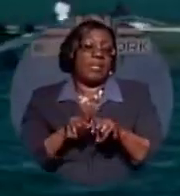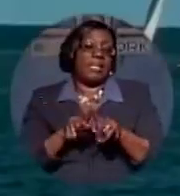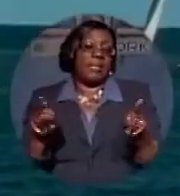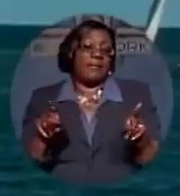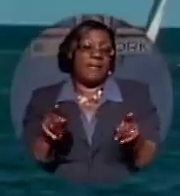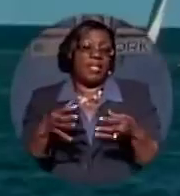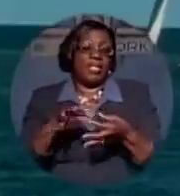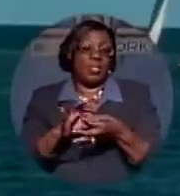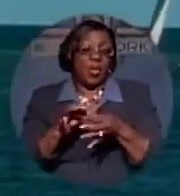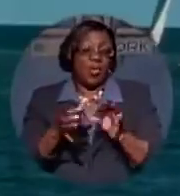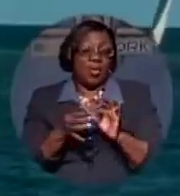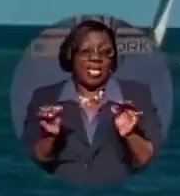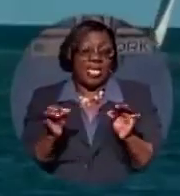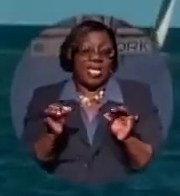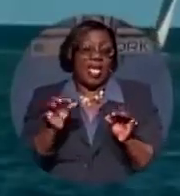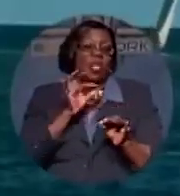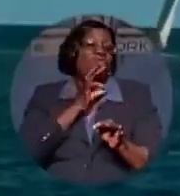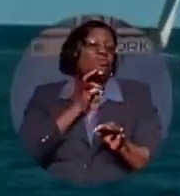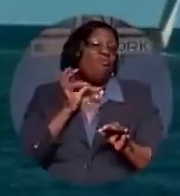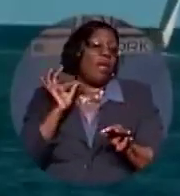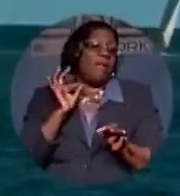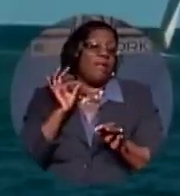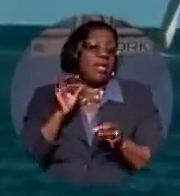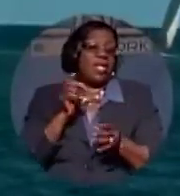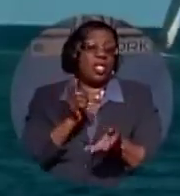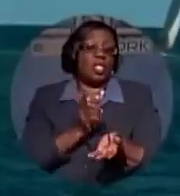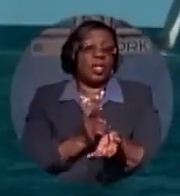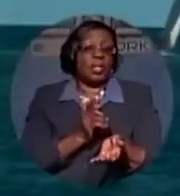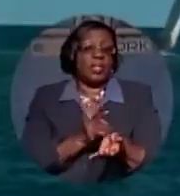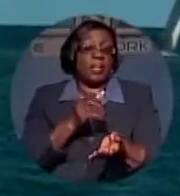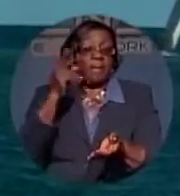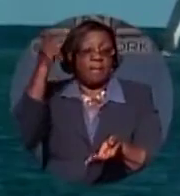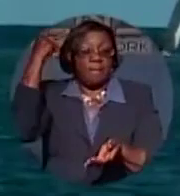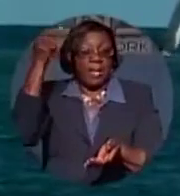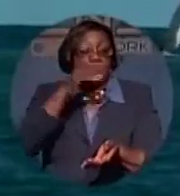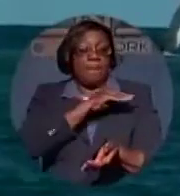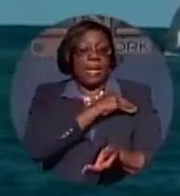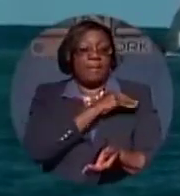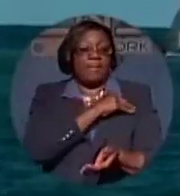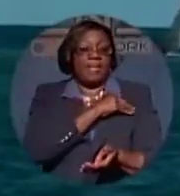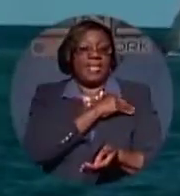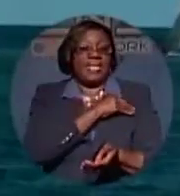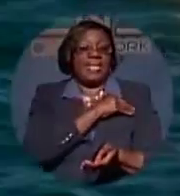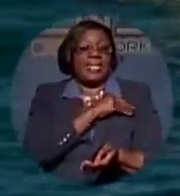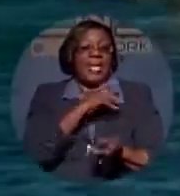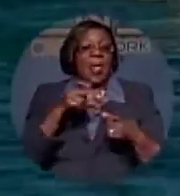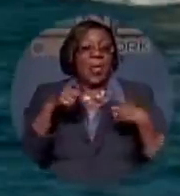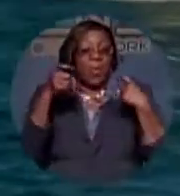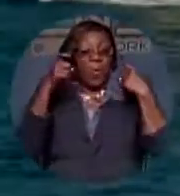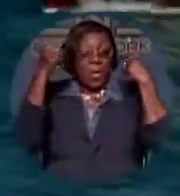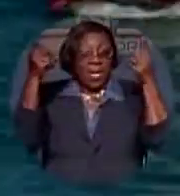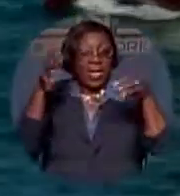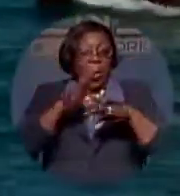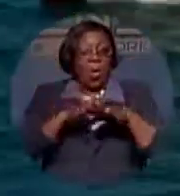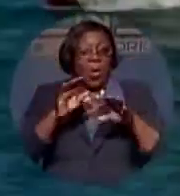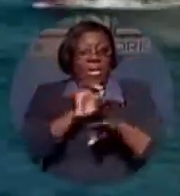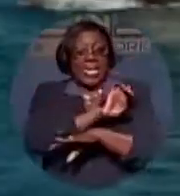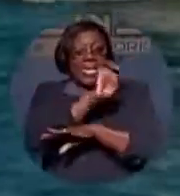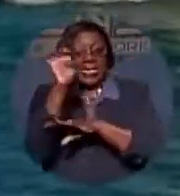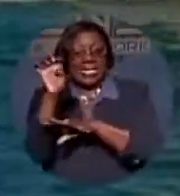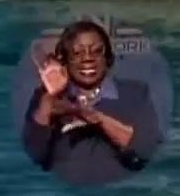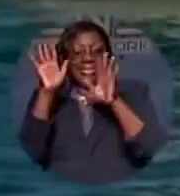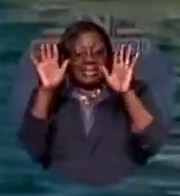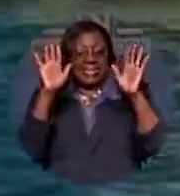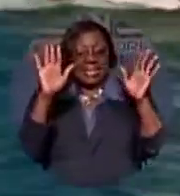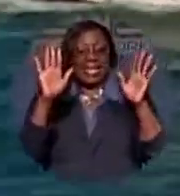different story. The Reverend Dr. Philip McPhee's prayers were answered on Easter Sunday as these who draw WG Thunderbird winning the final